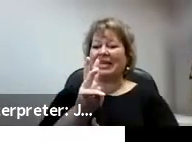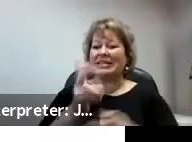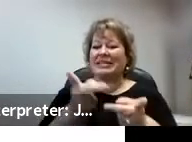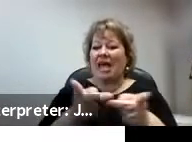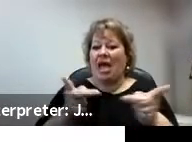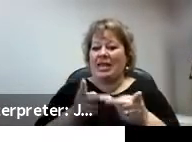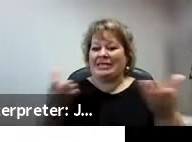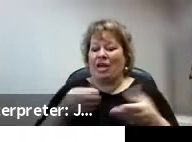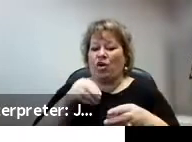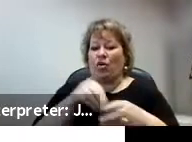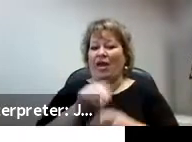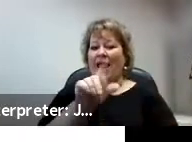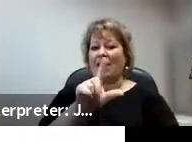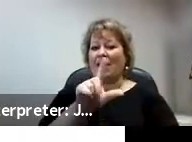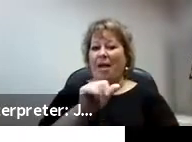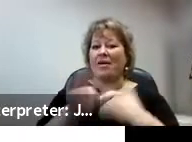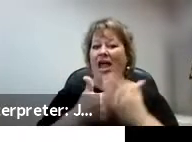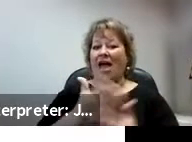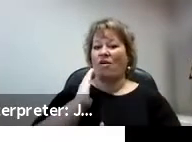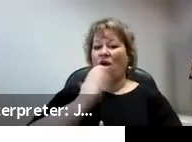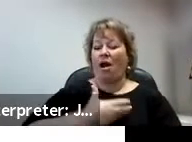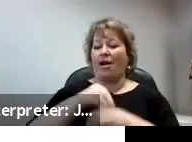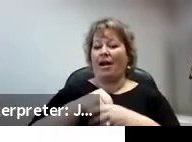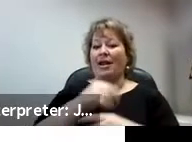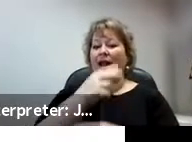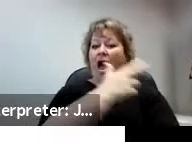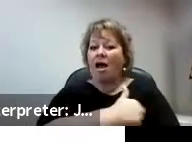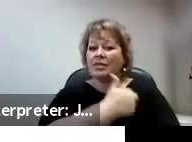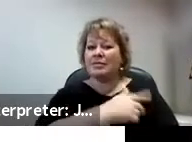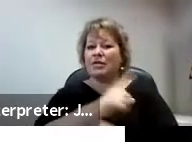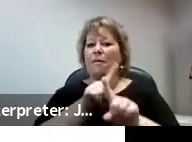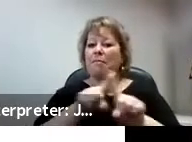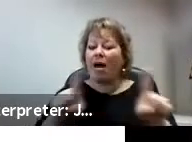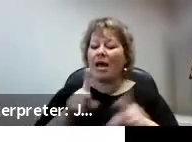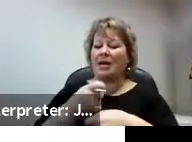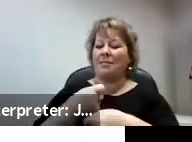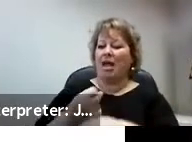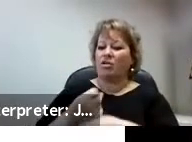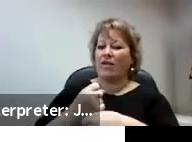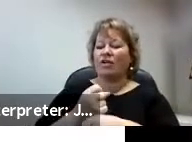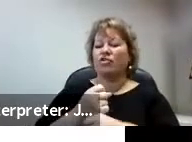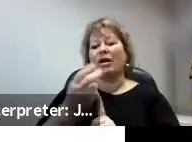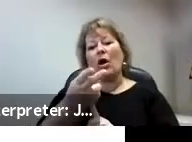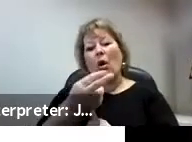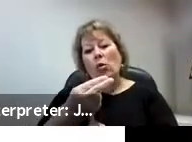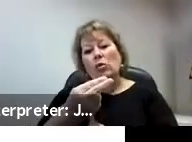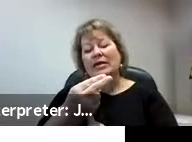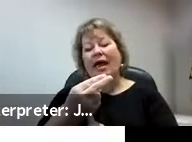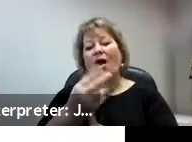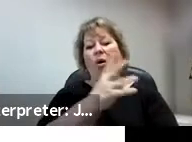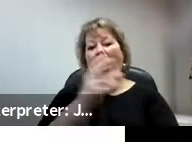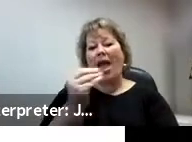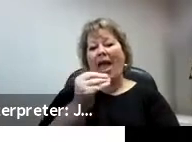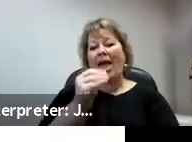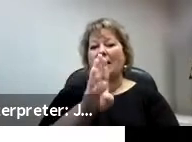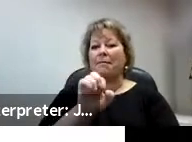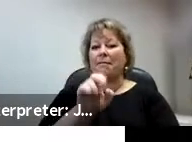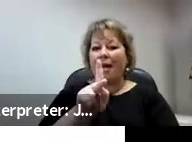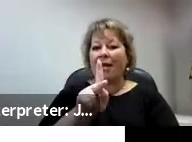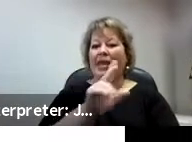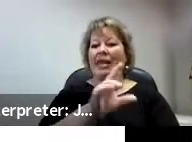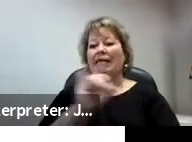project search sites here in Alabama, and all of ours are in hospitals, but manufacturing, hotels, and banking and